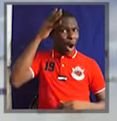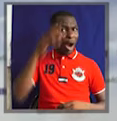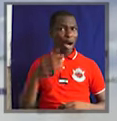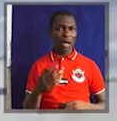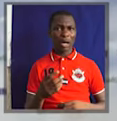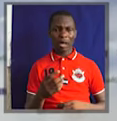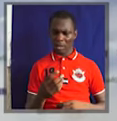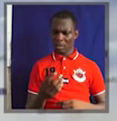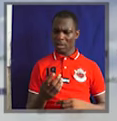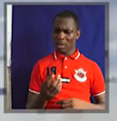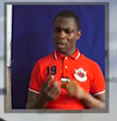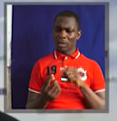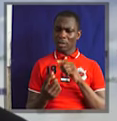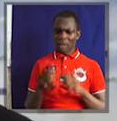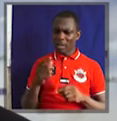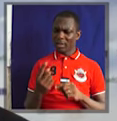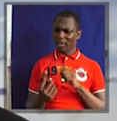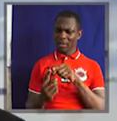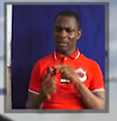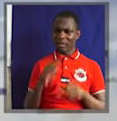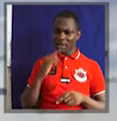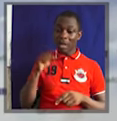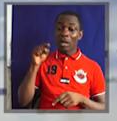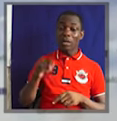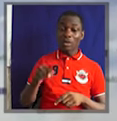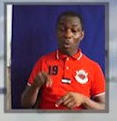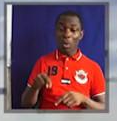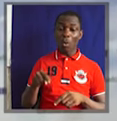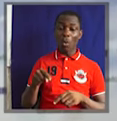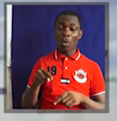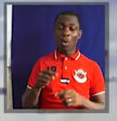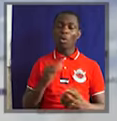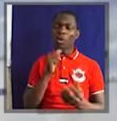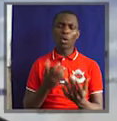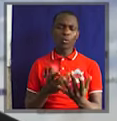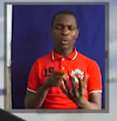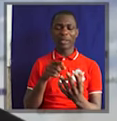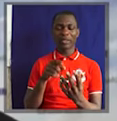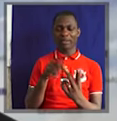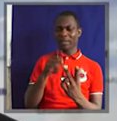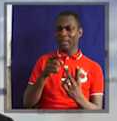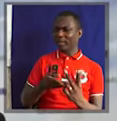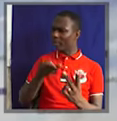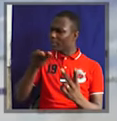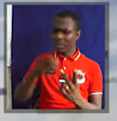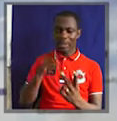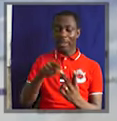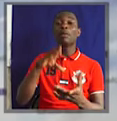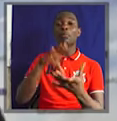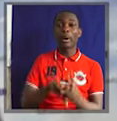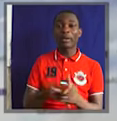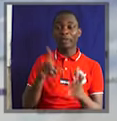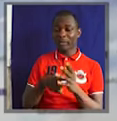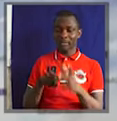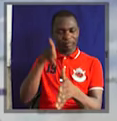ye nyina nsa se tama etumi akobwa dwaman an twen ama ya mfa obemma shela no ama no edia ene